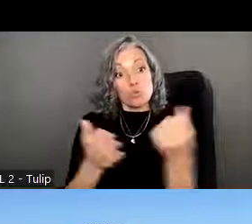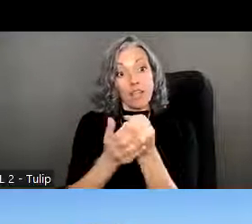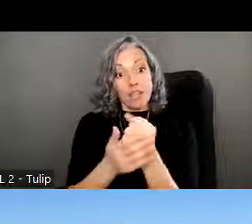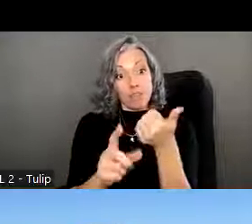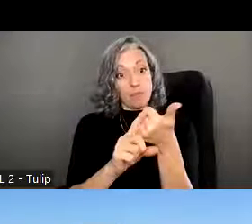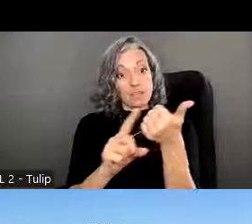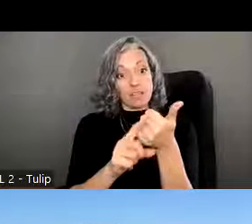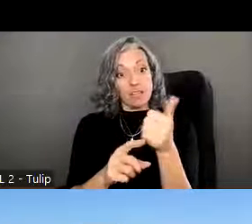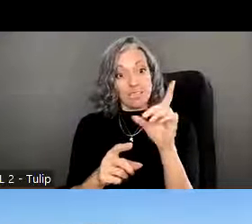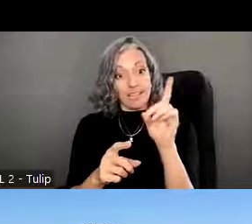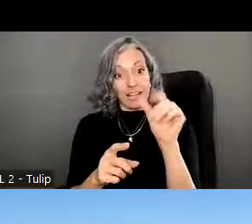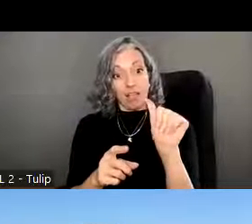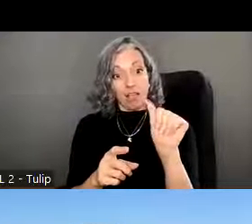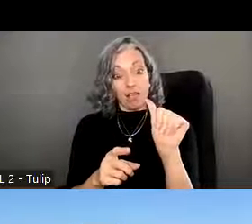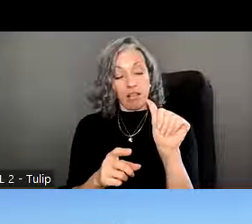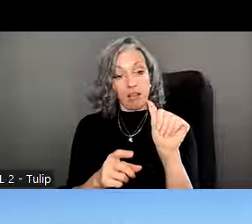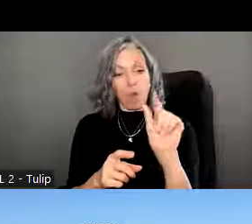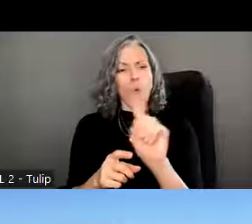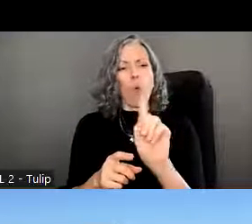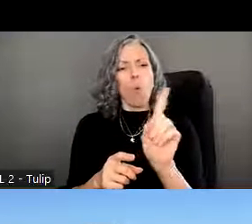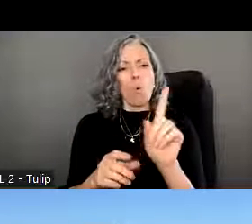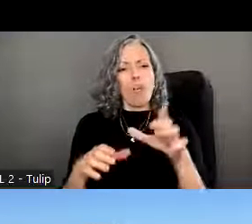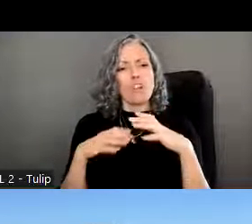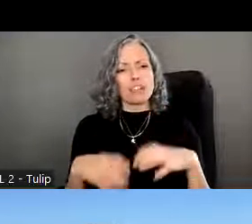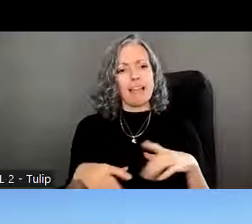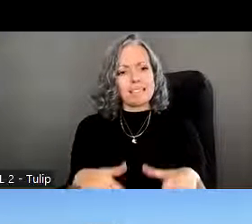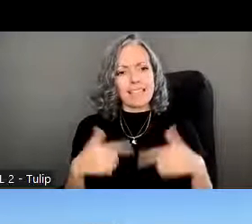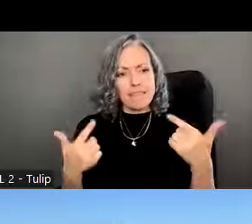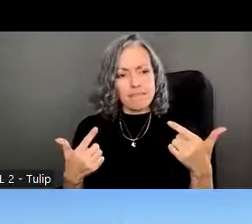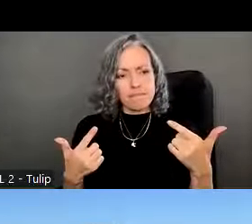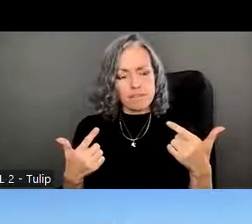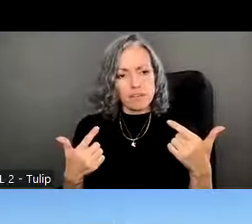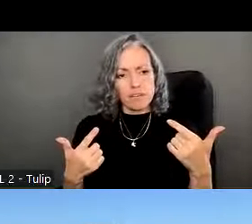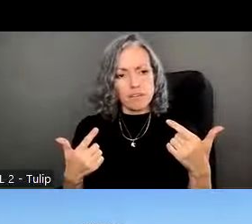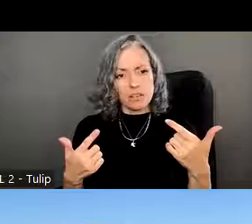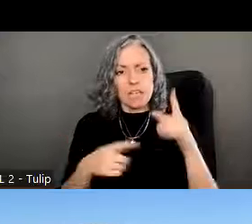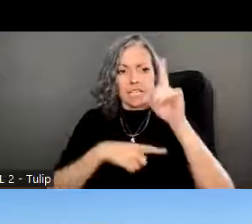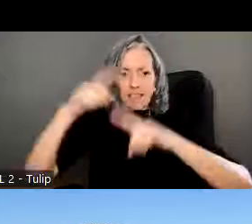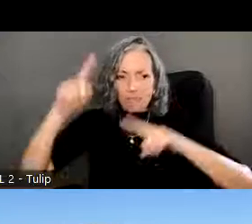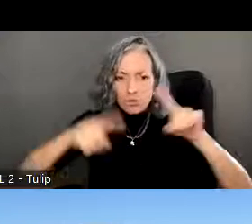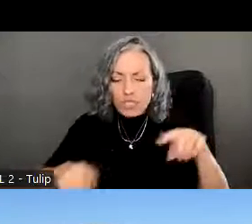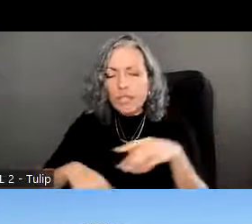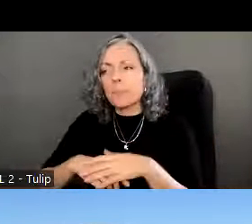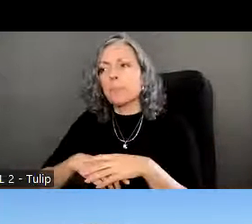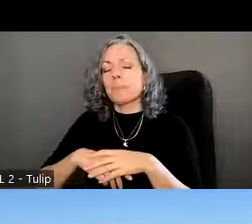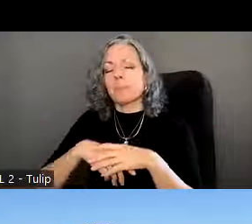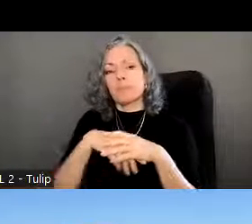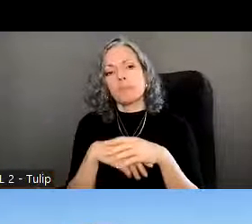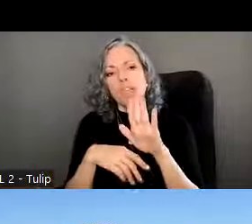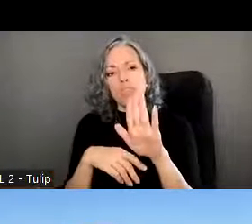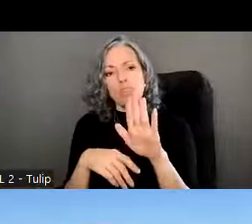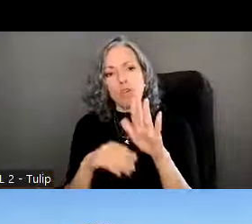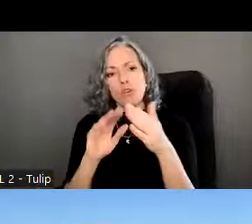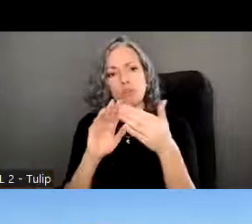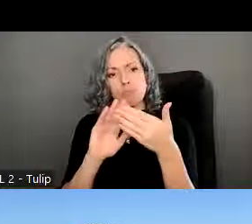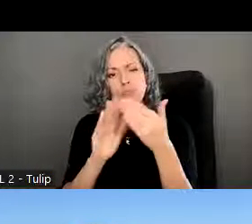they're serving, where their clients are located, diversity, of their